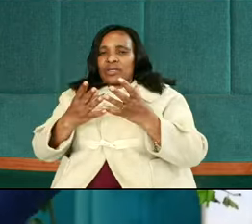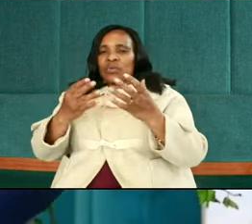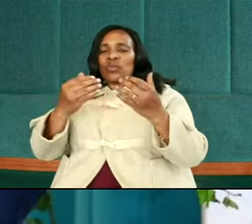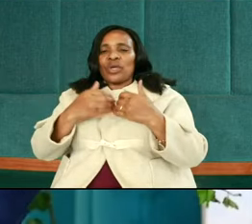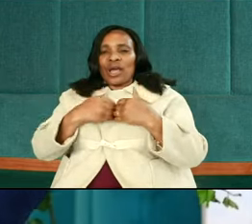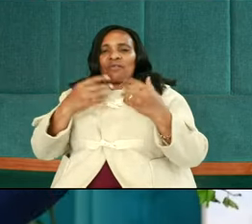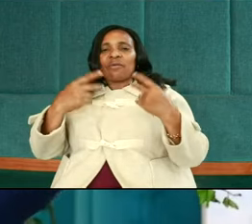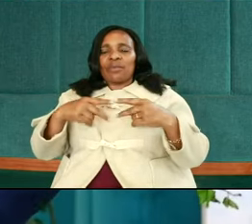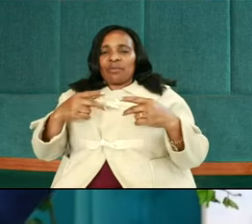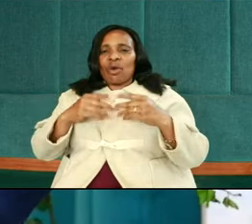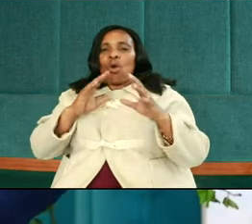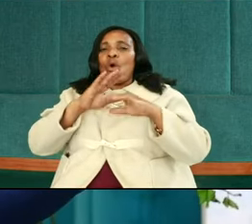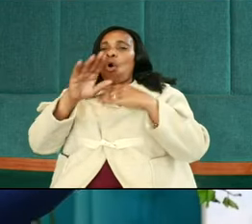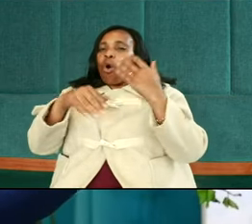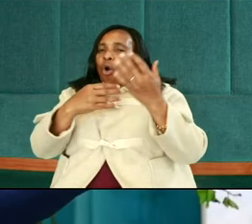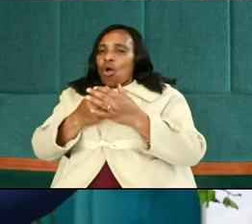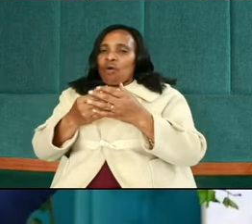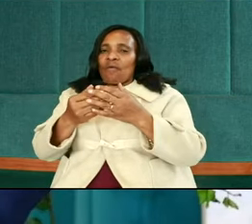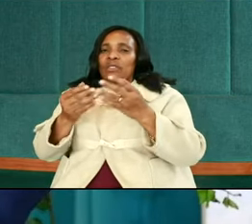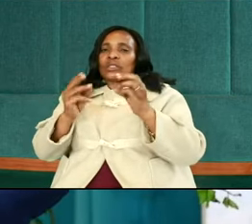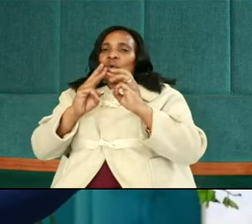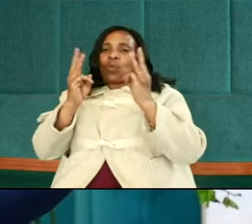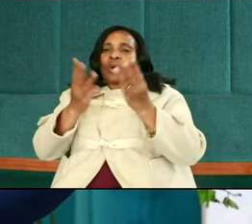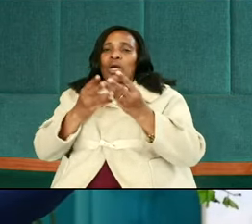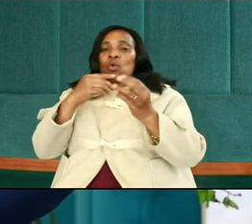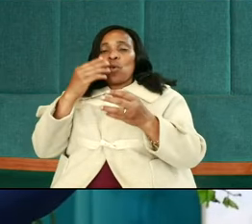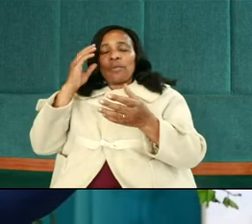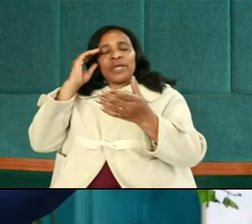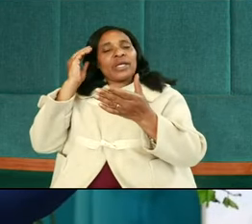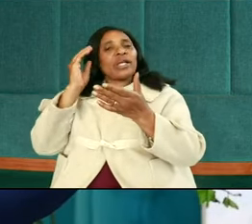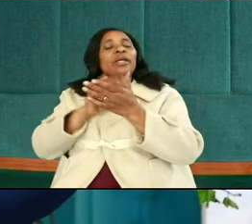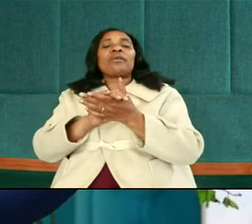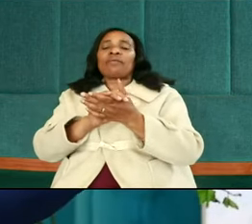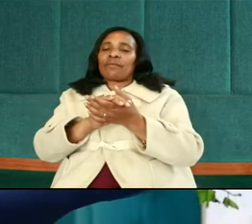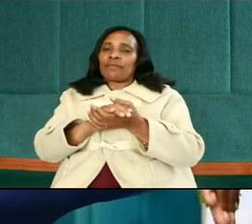have people all over the world